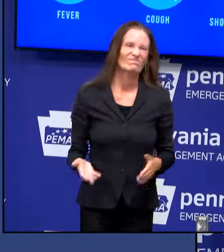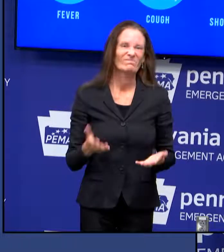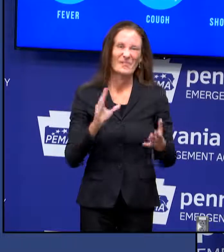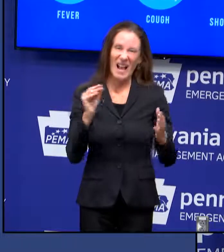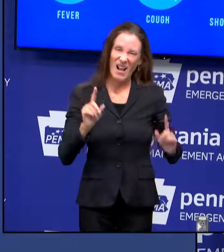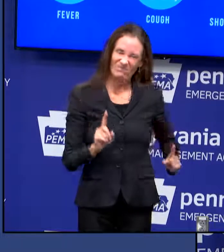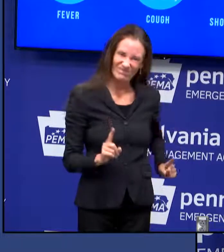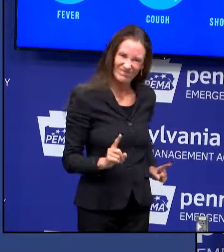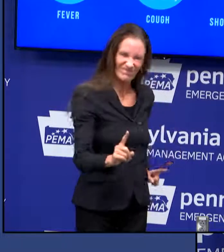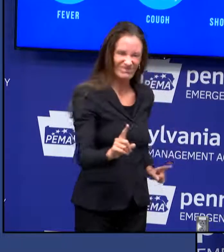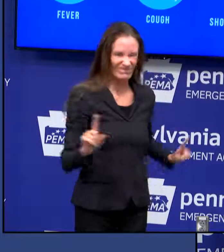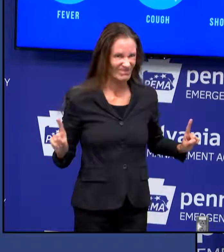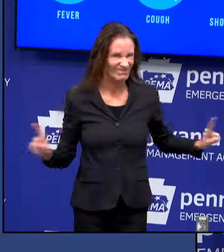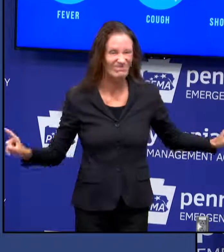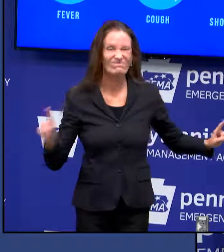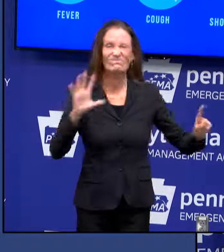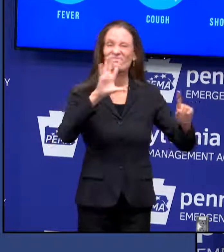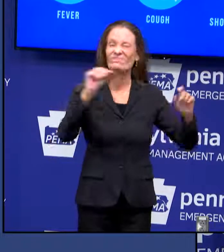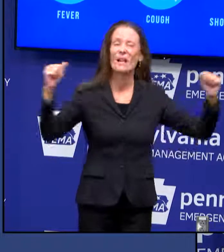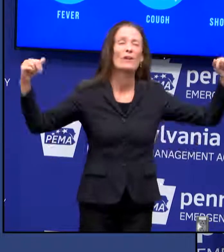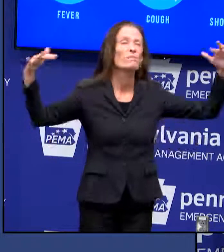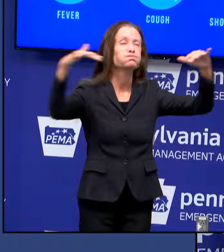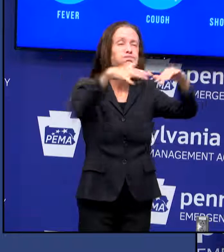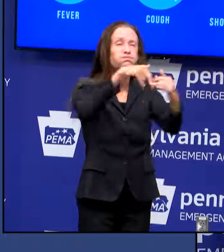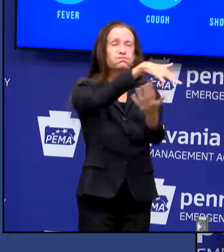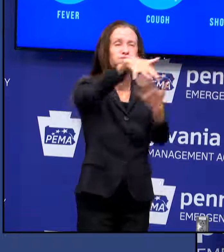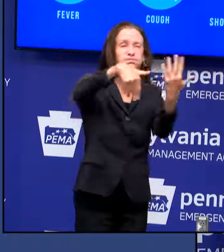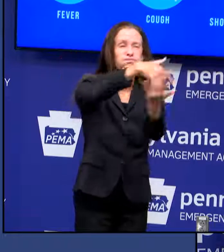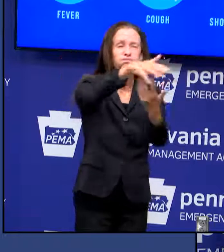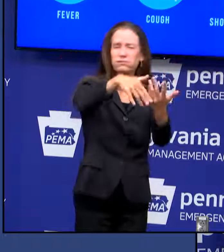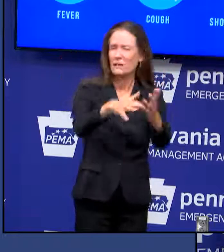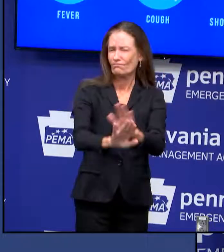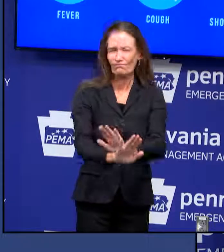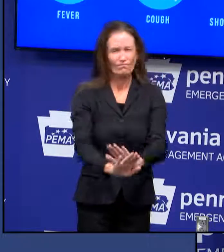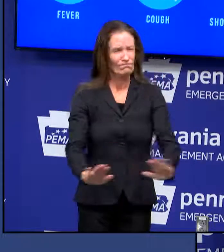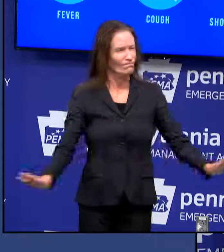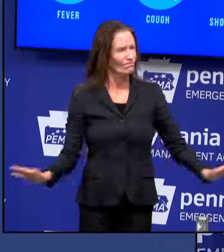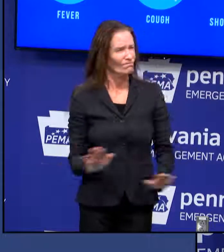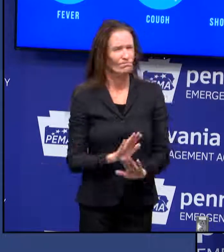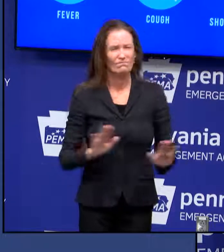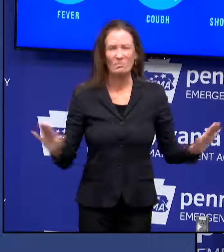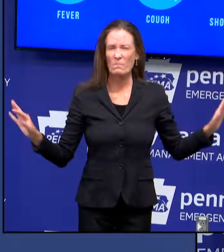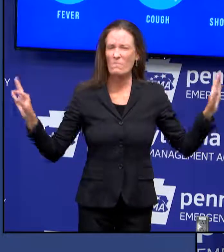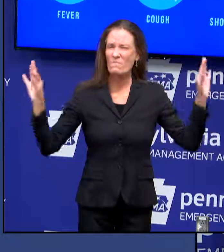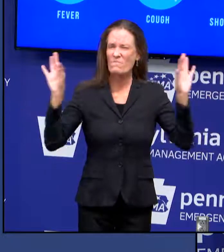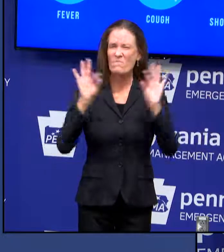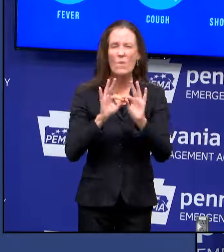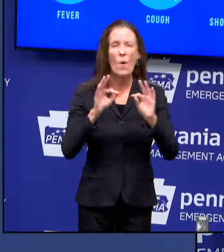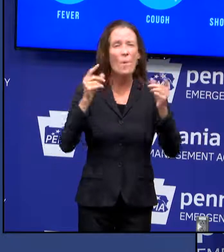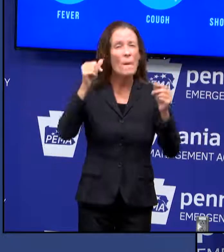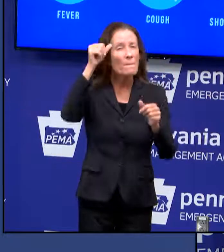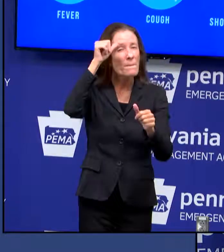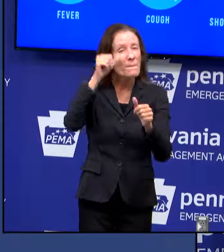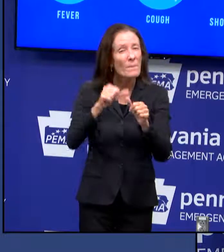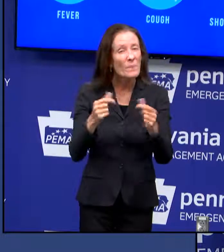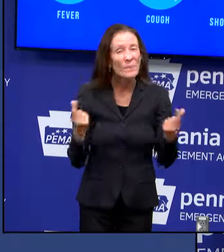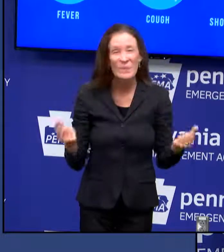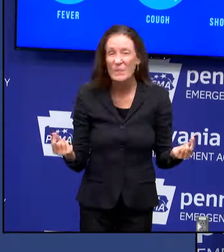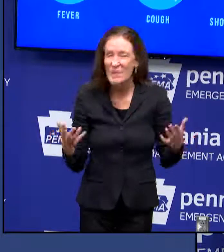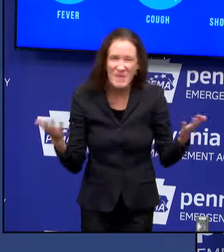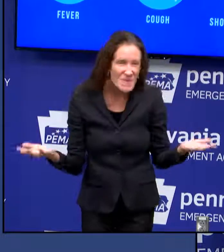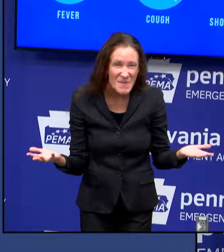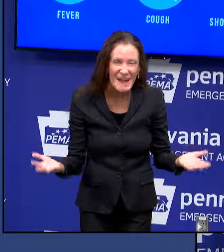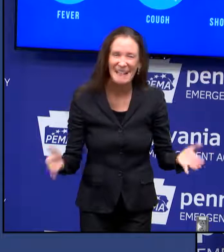large public gatherings. And what is most important for Pennsylvanians to remember always is stay calm, stay